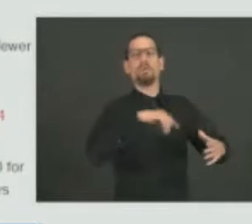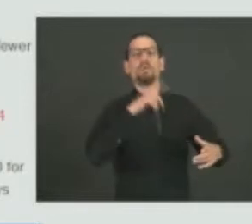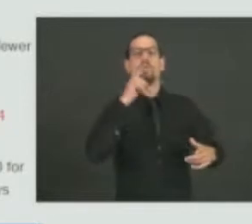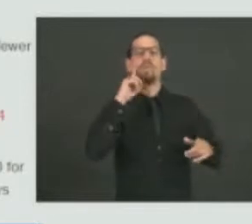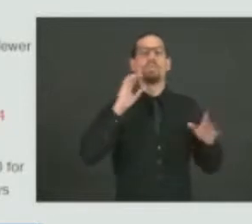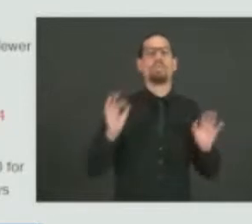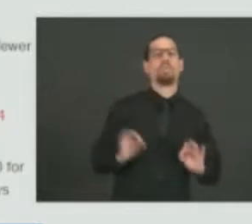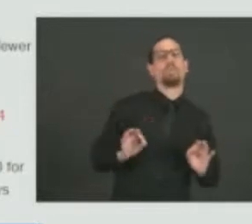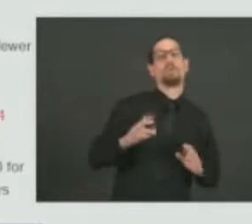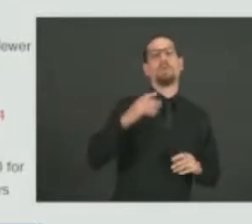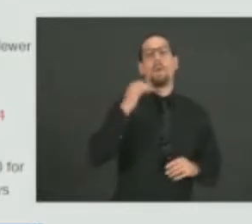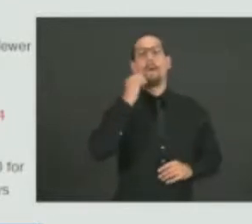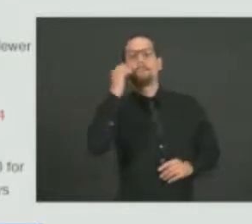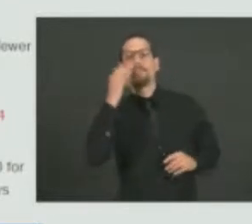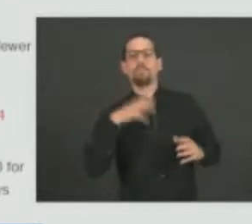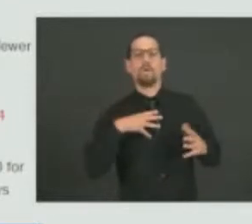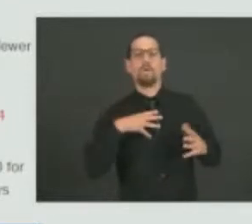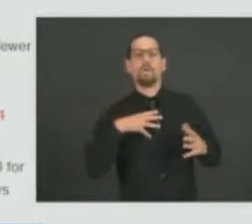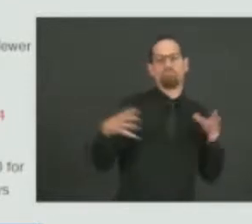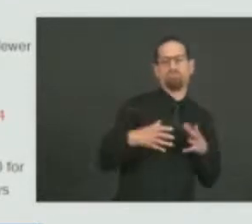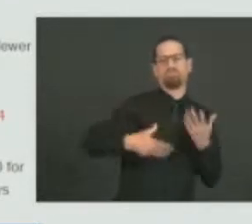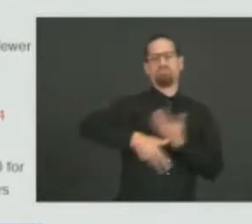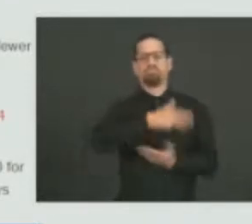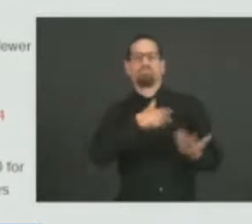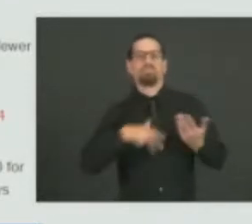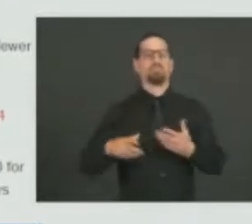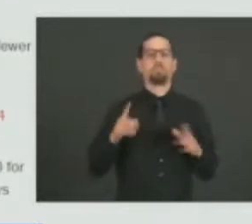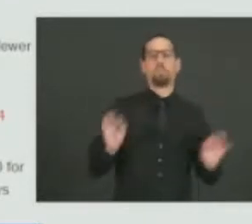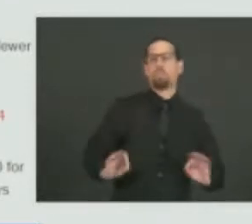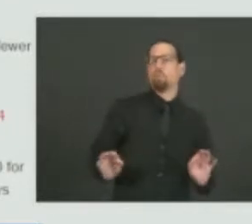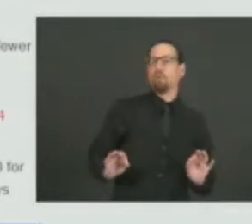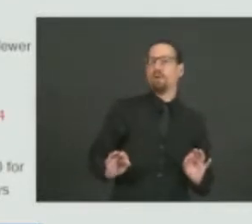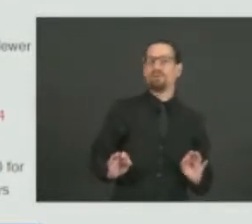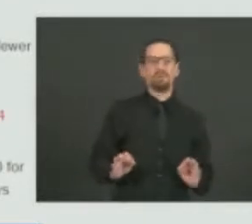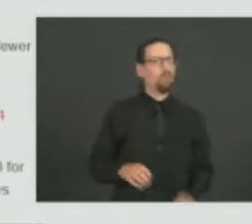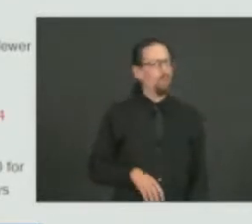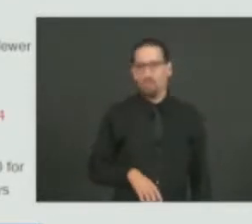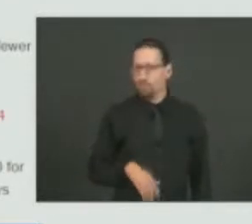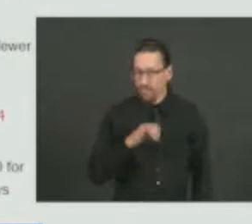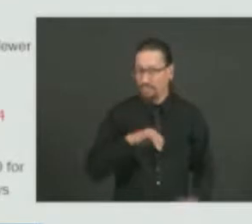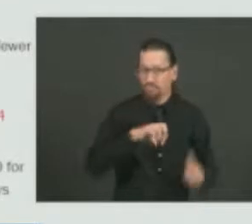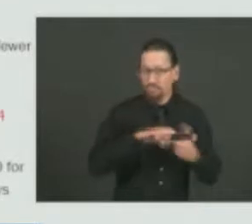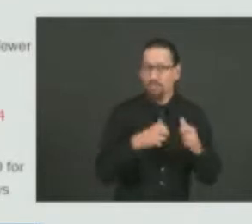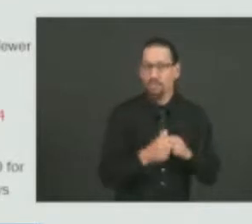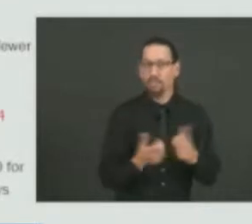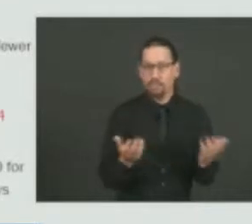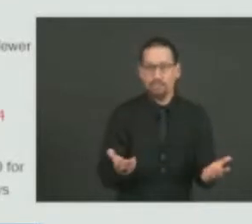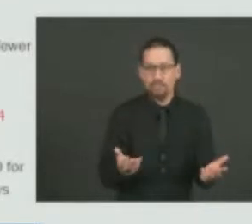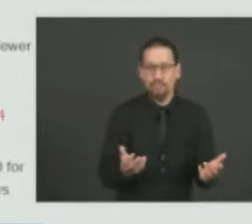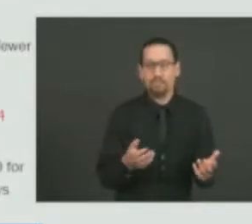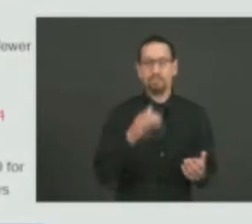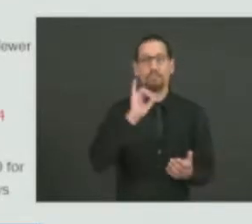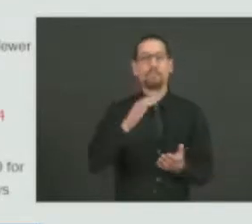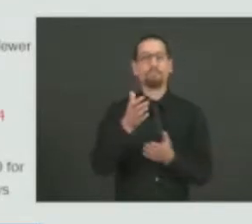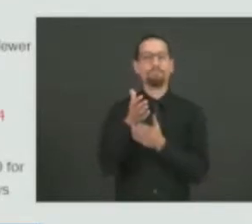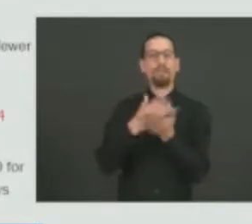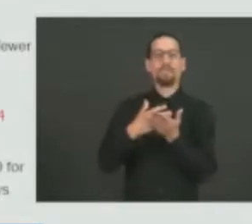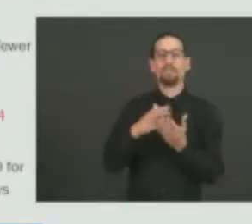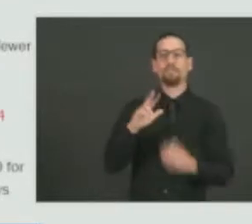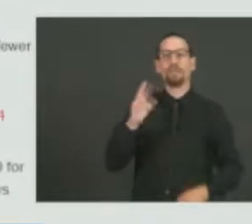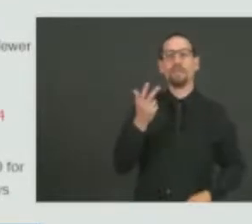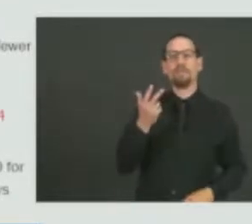So I want to review what this means. All other phase 3 guidance remains in effect.